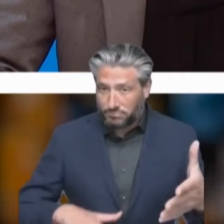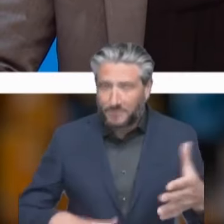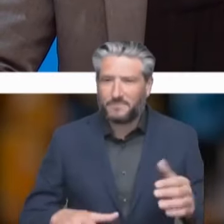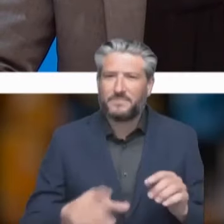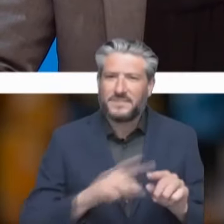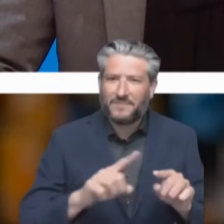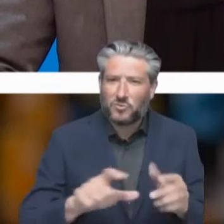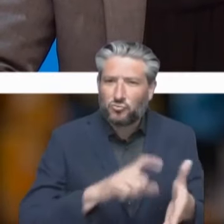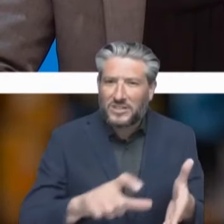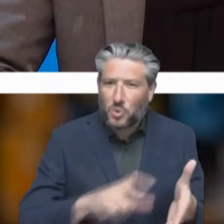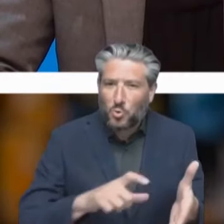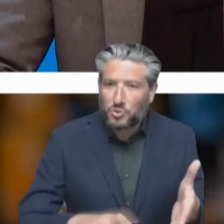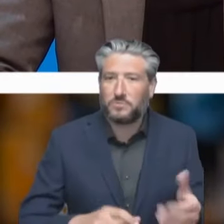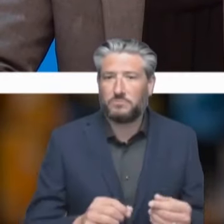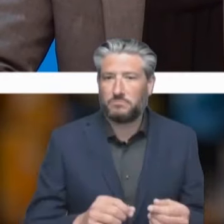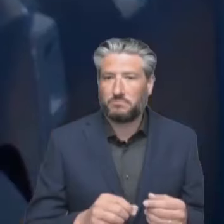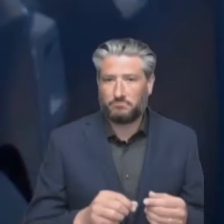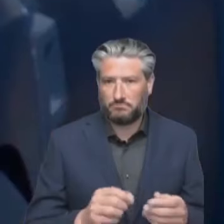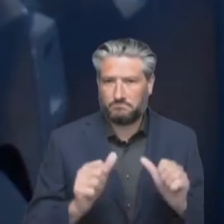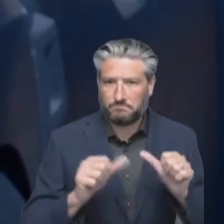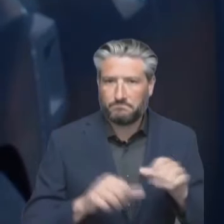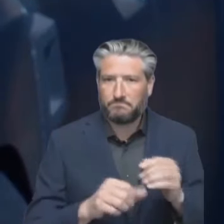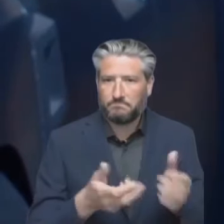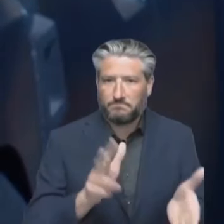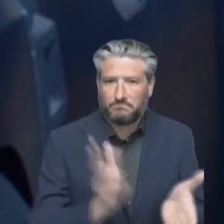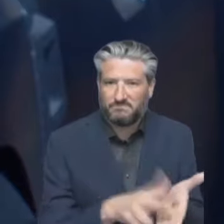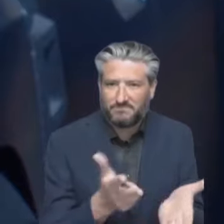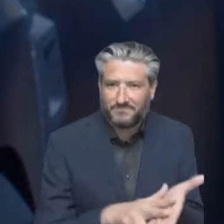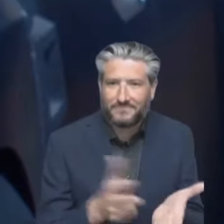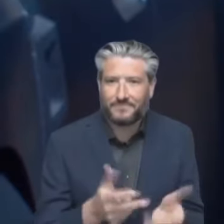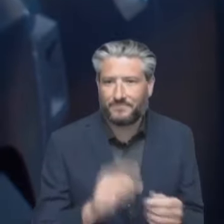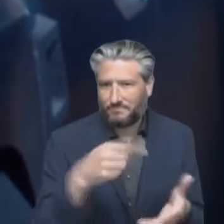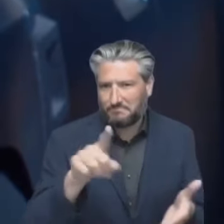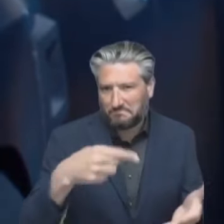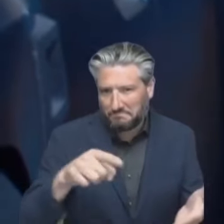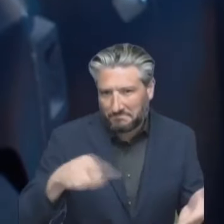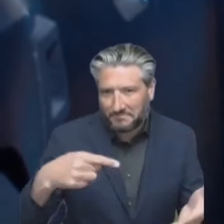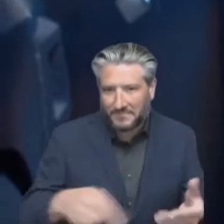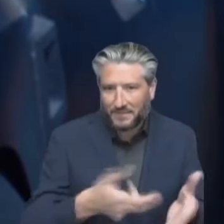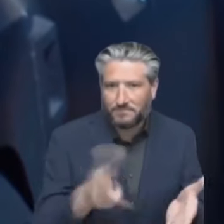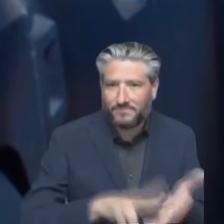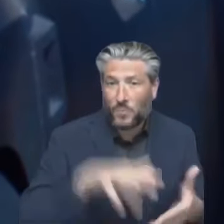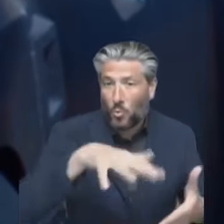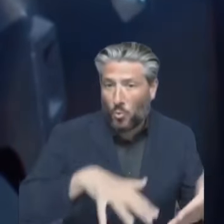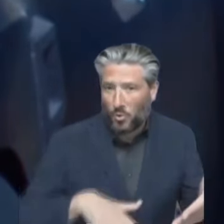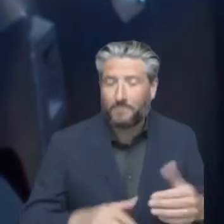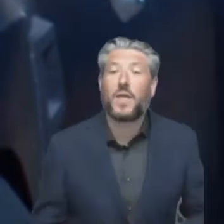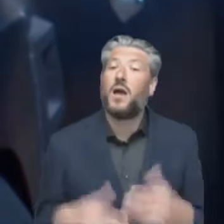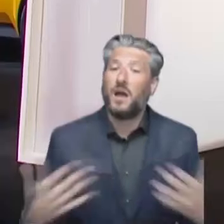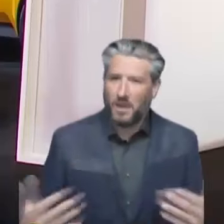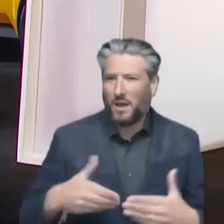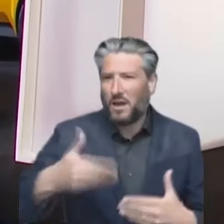were therefore voted in favor. The detailed results of the votes will be posted on the company's website, and I'll give the floor back to